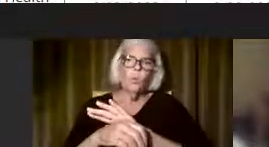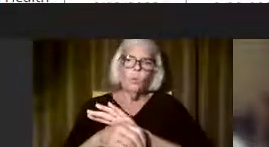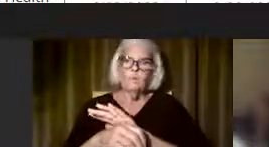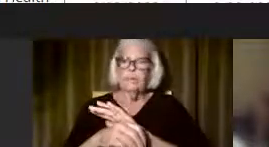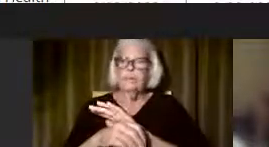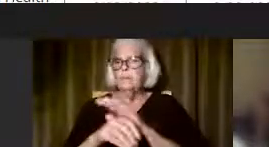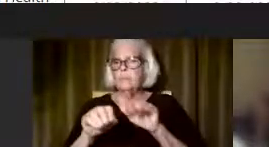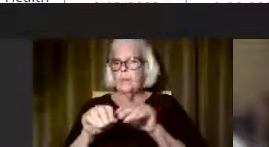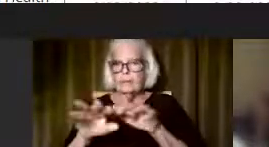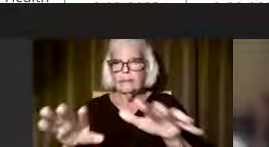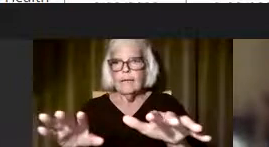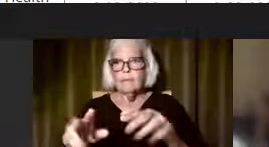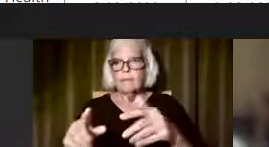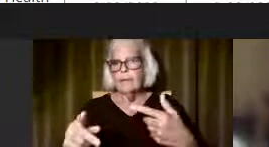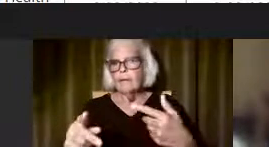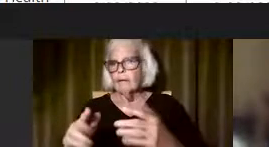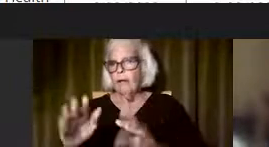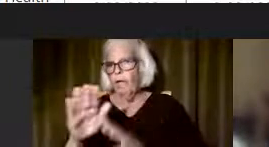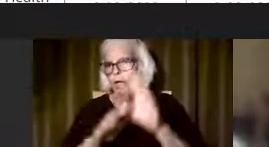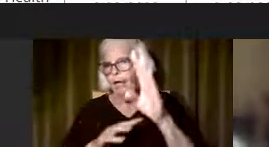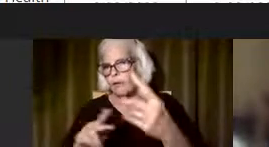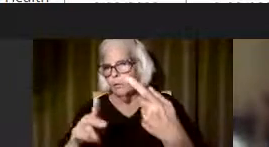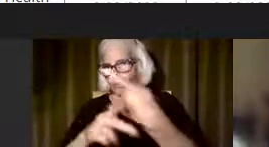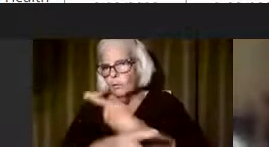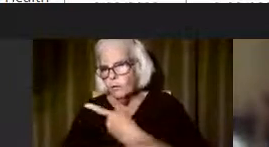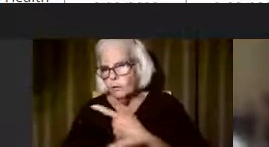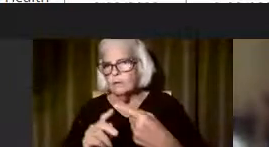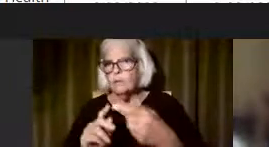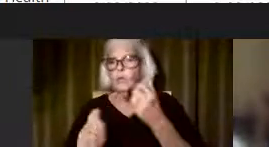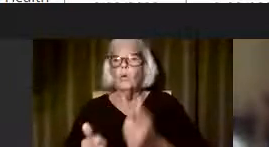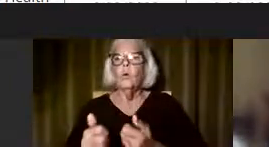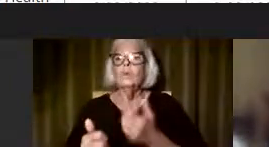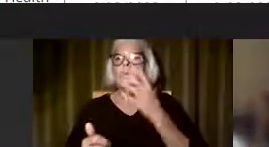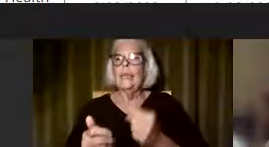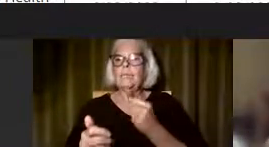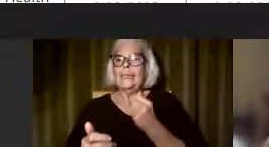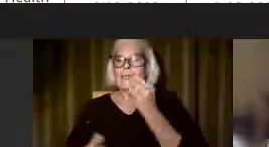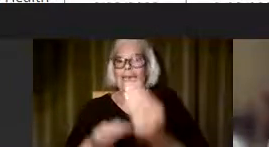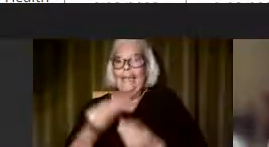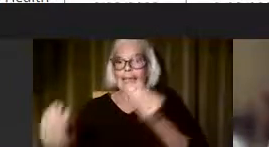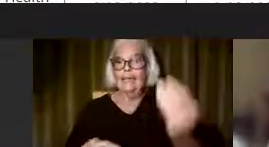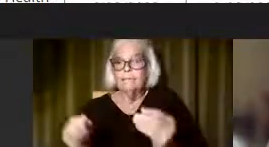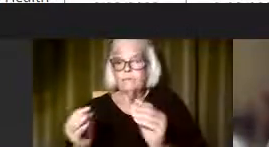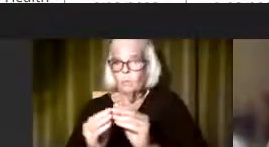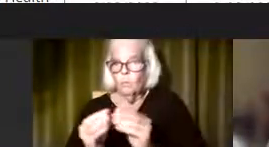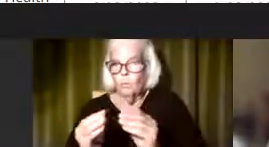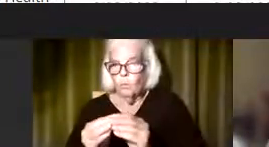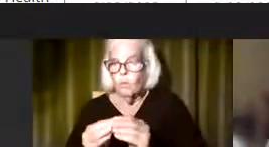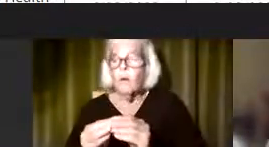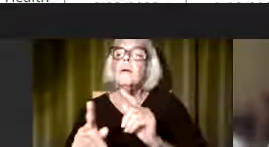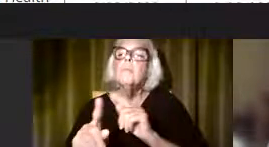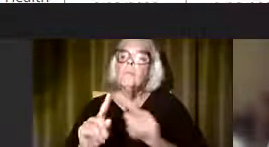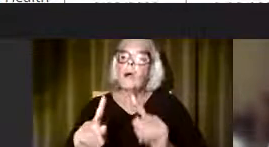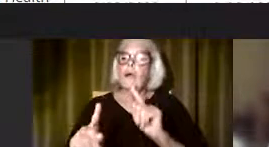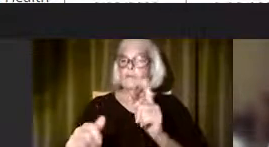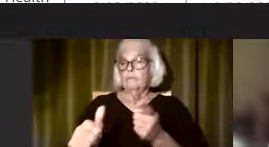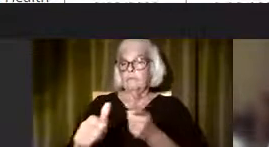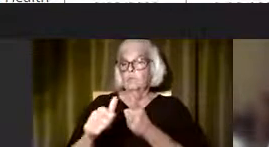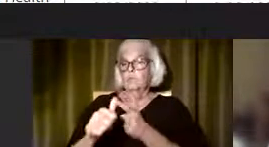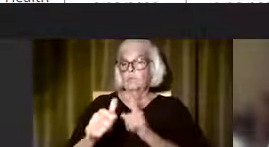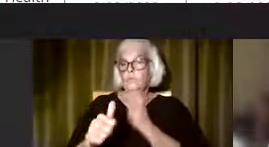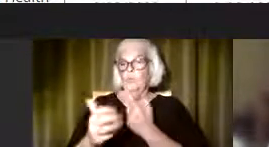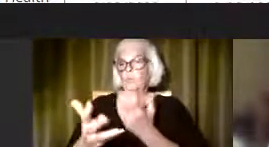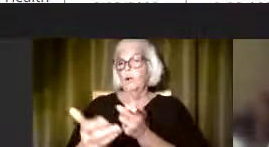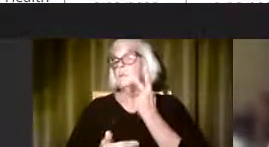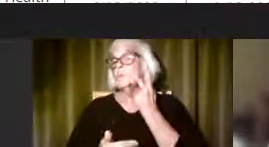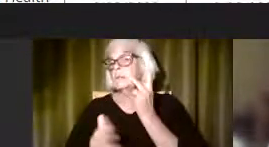we would love to get all town halls onboarded if they were interested. So we're going to gather the initial interests, figure out the systems